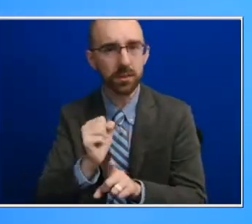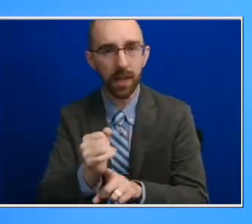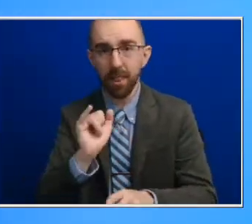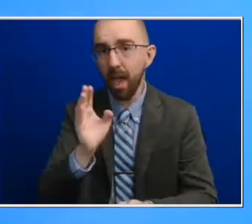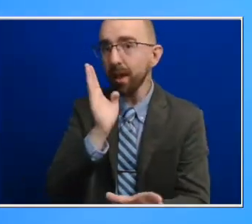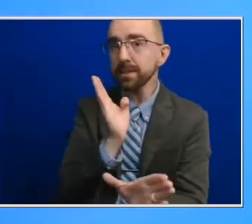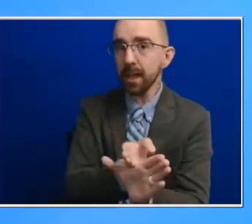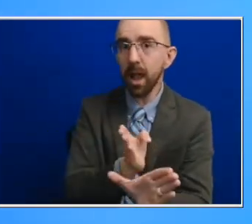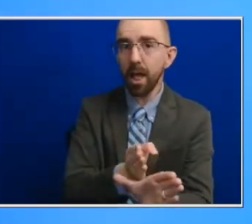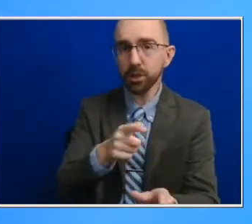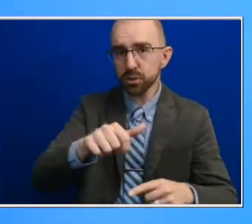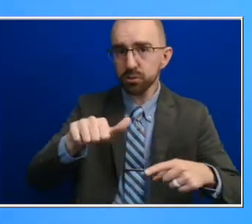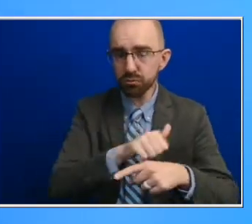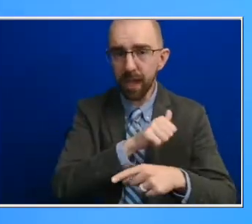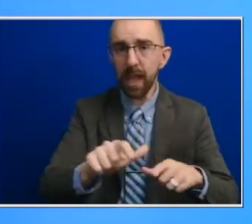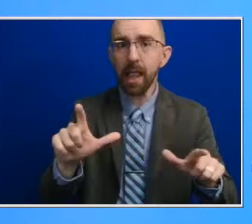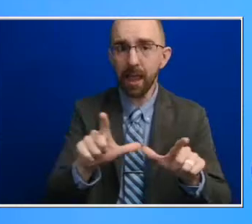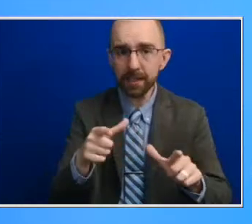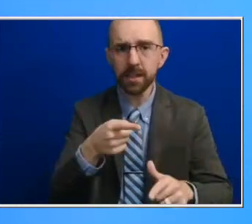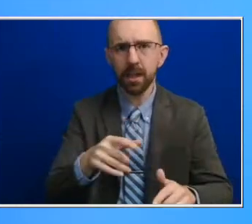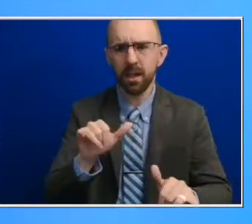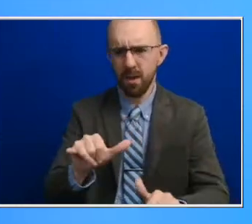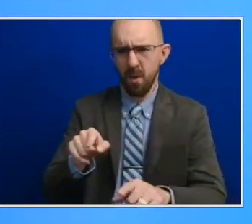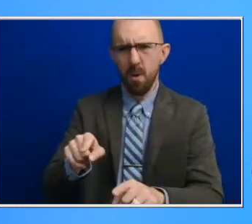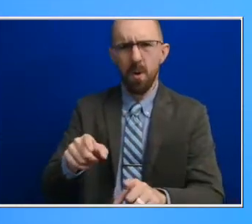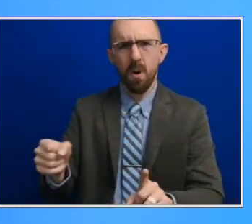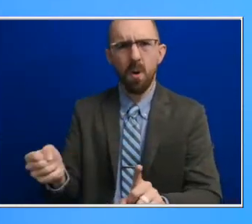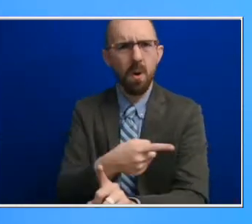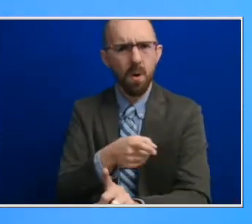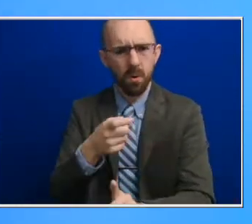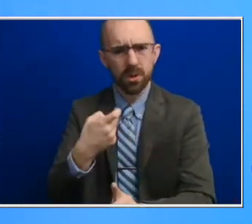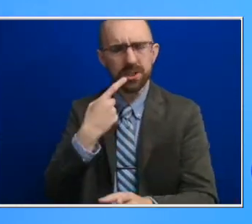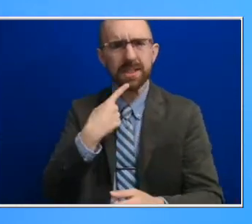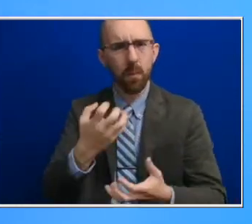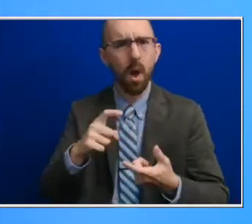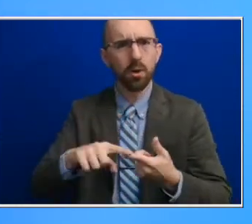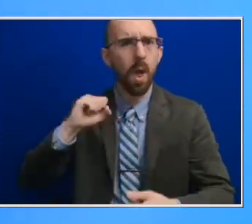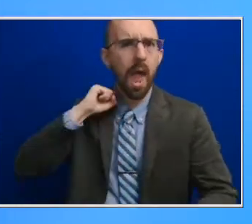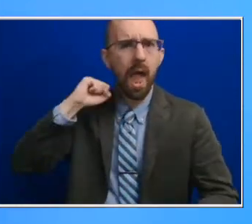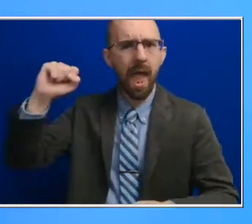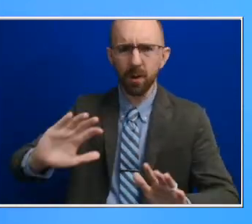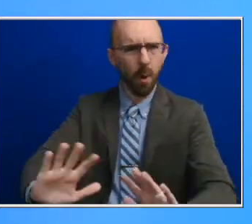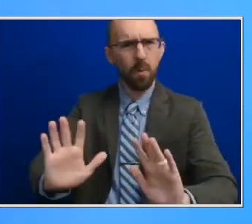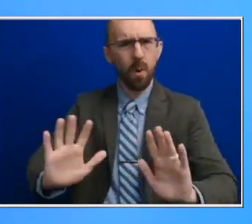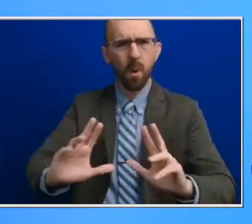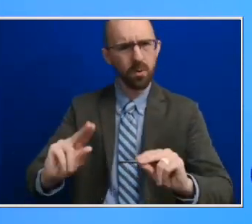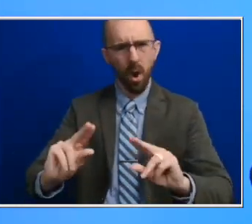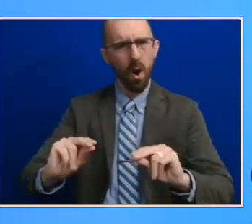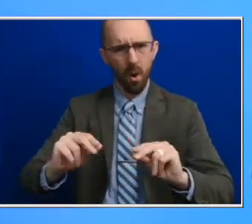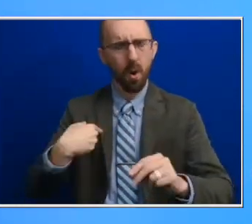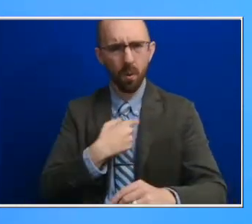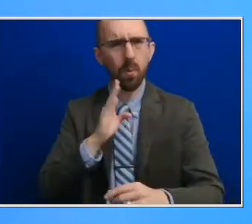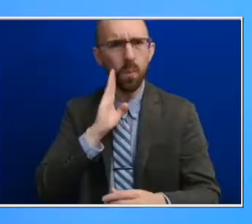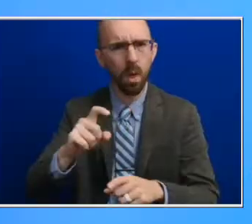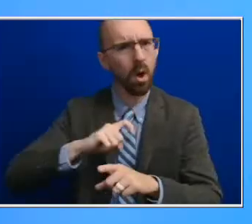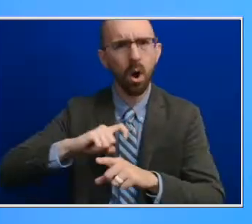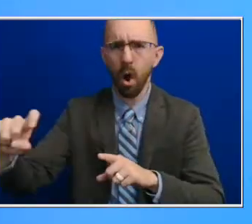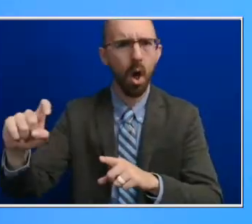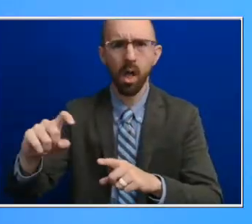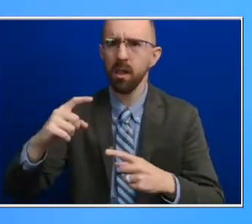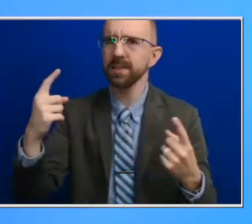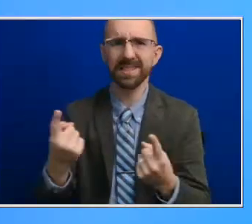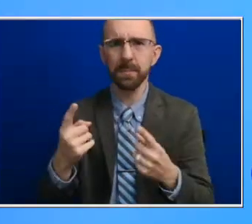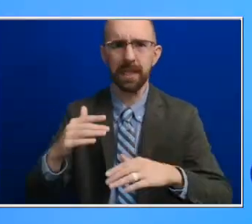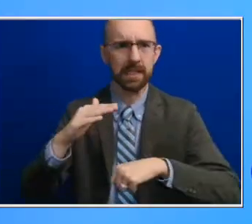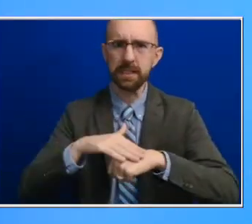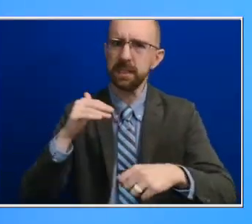like, whoa, what are you doing? You're telling me that you want to hang yourself. Oh my goodness, no. We're going to adults right